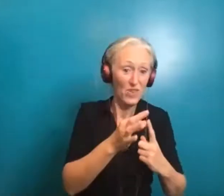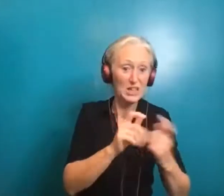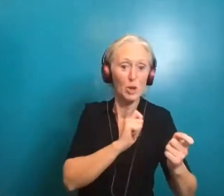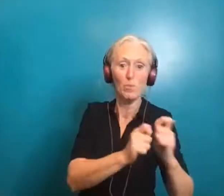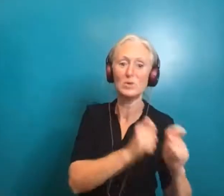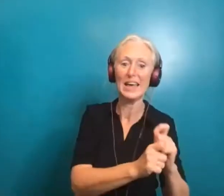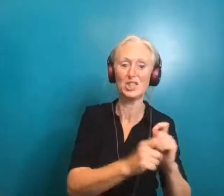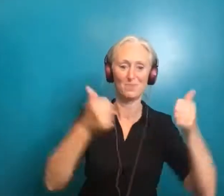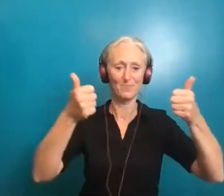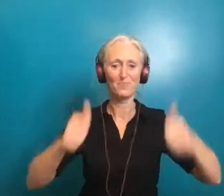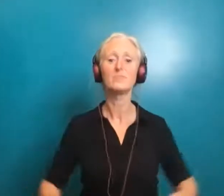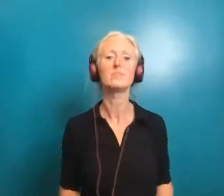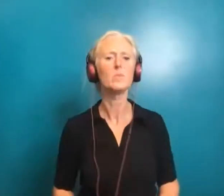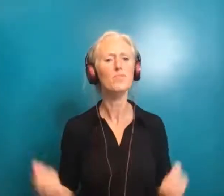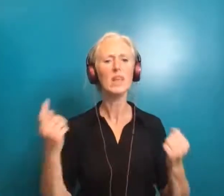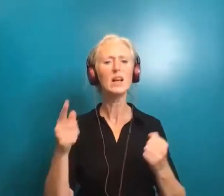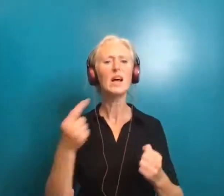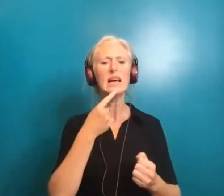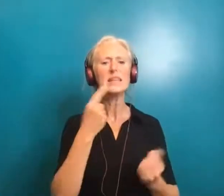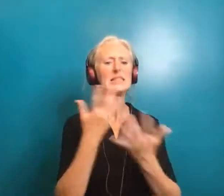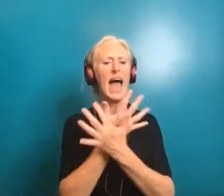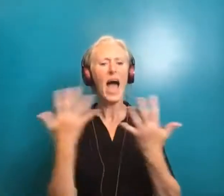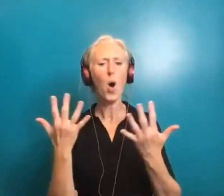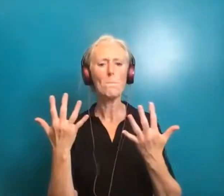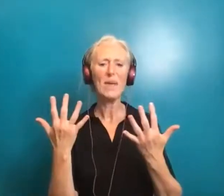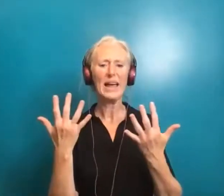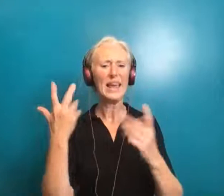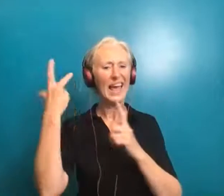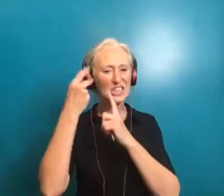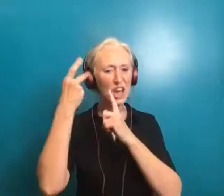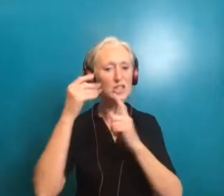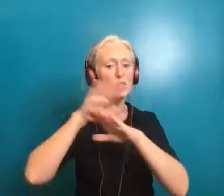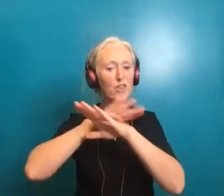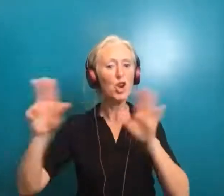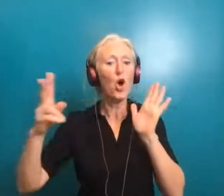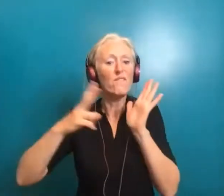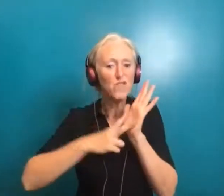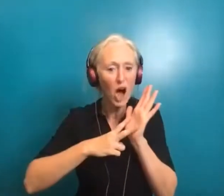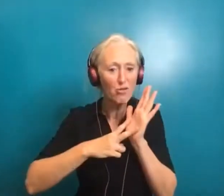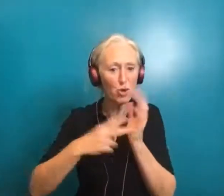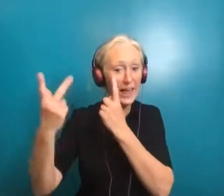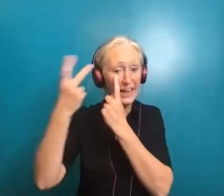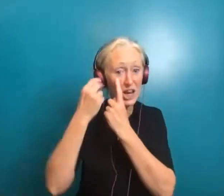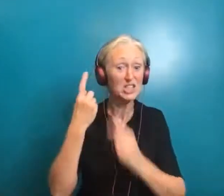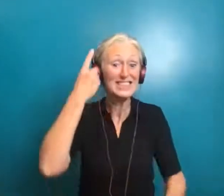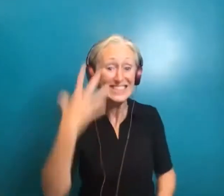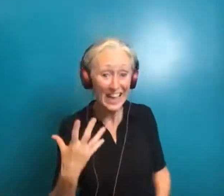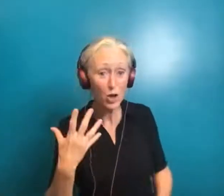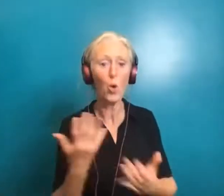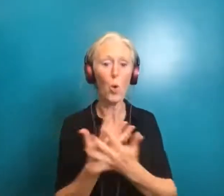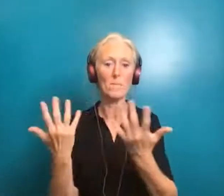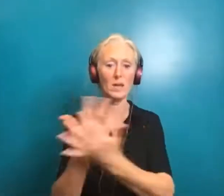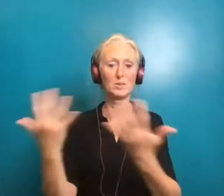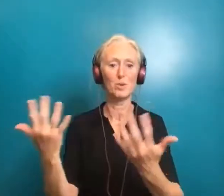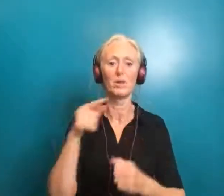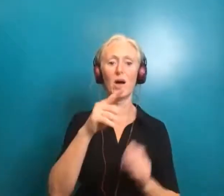Another question, how many injections do you see non-viral gene therapy needing? Would it be single or multiple? So we'd hope